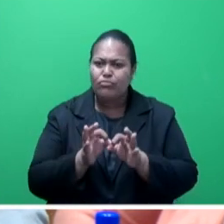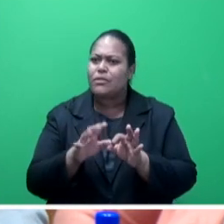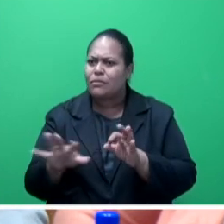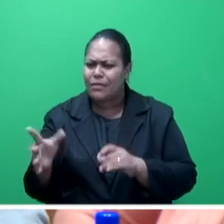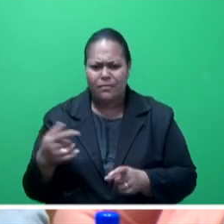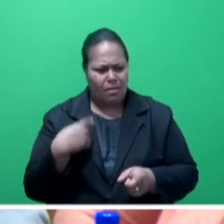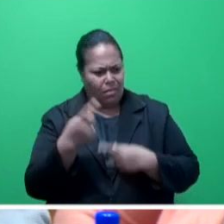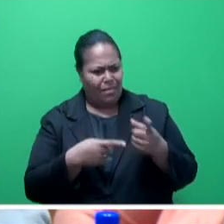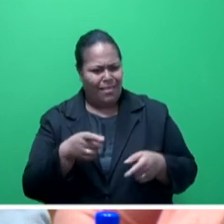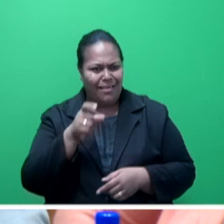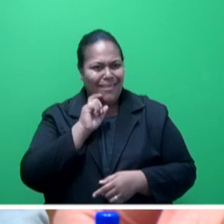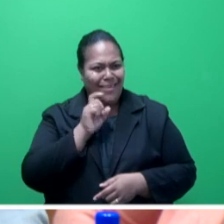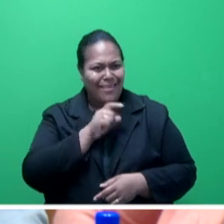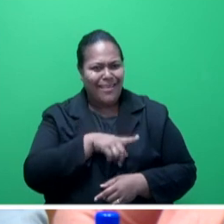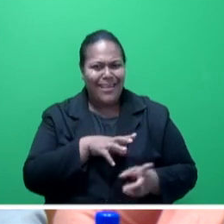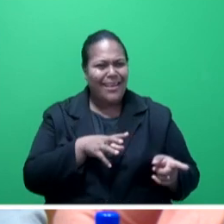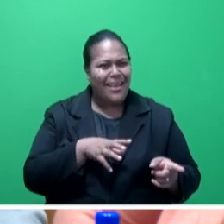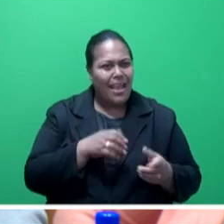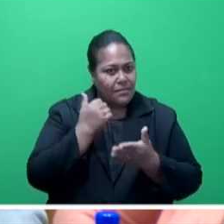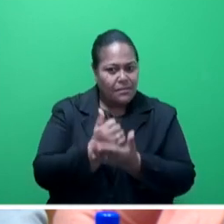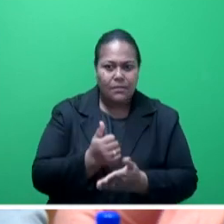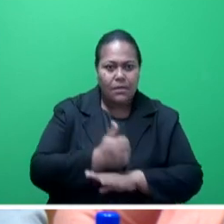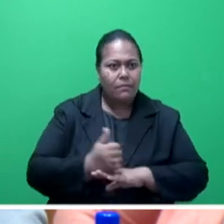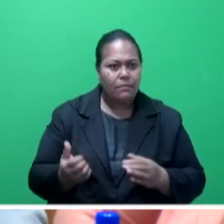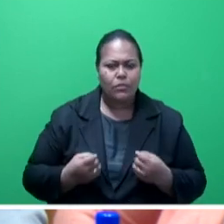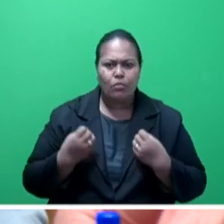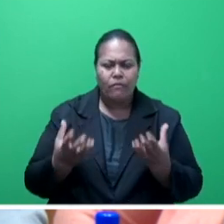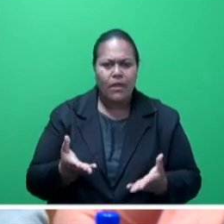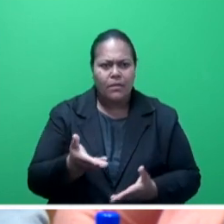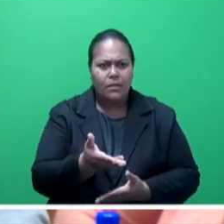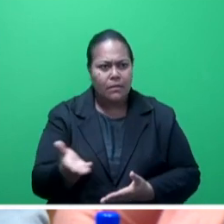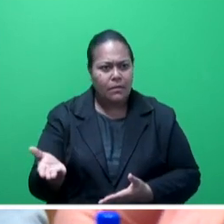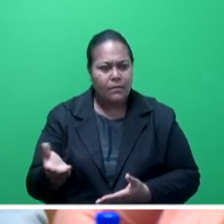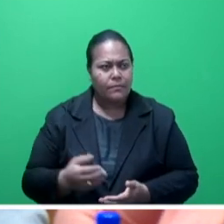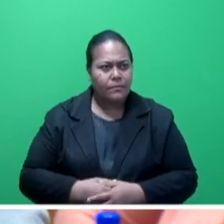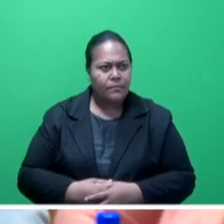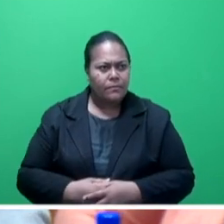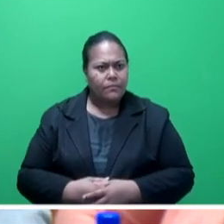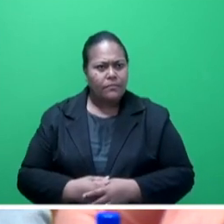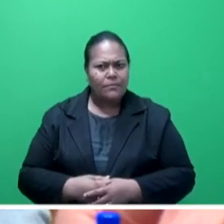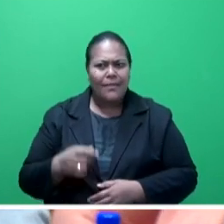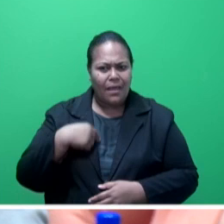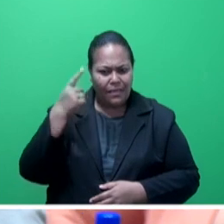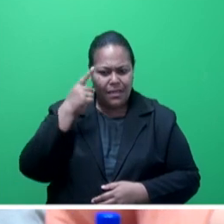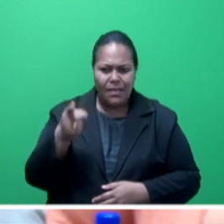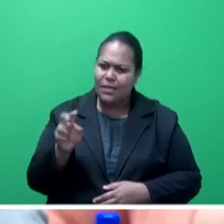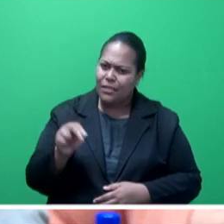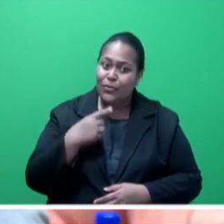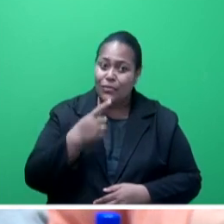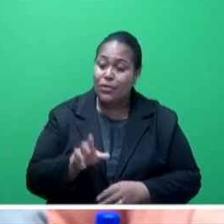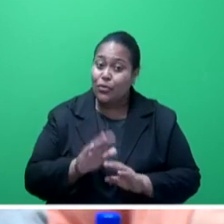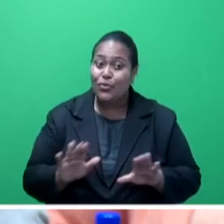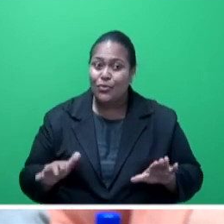fun of the assistance that is given by government in providing boats to those that request this. That is something that he needs to say to the children who have to